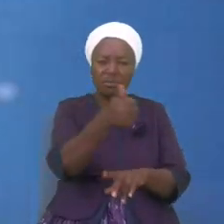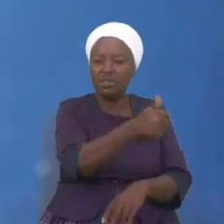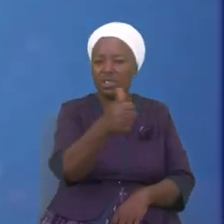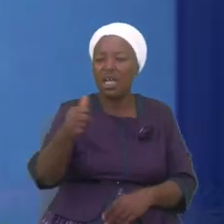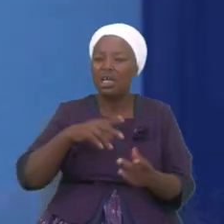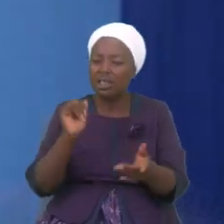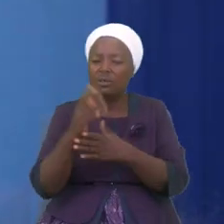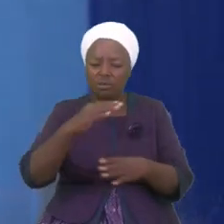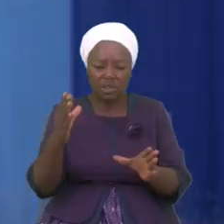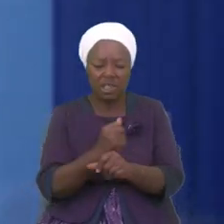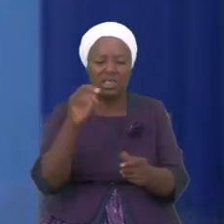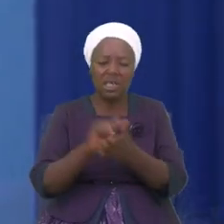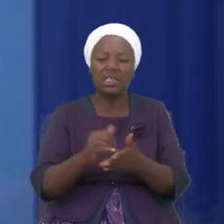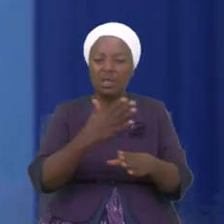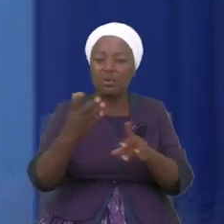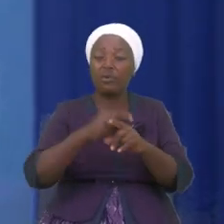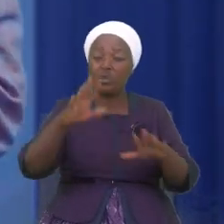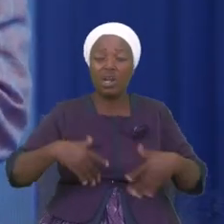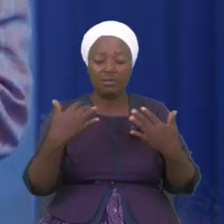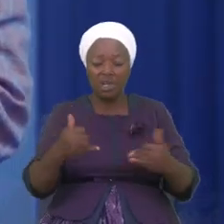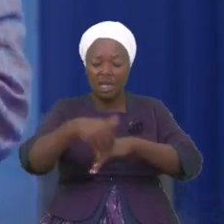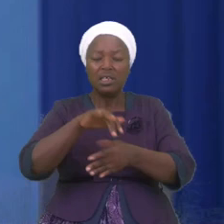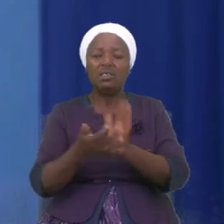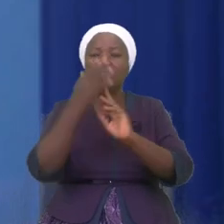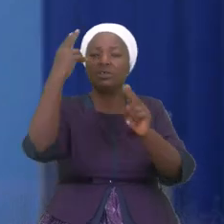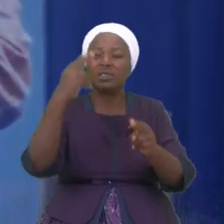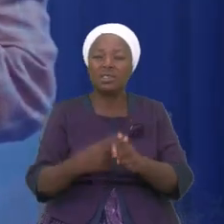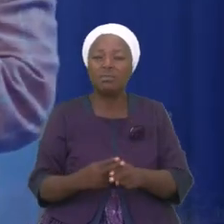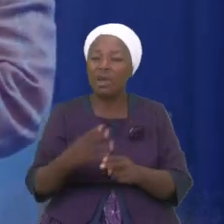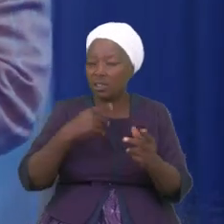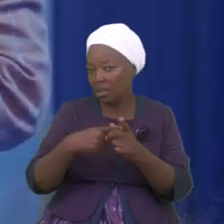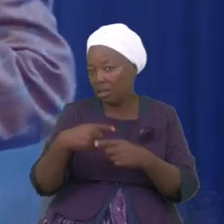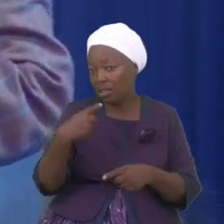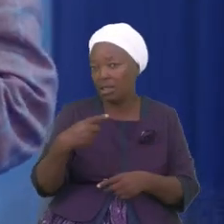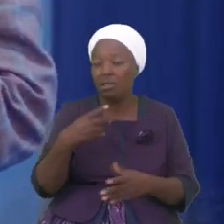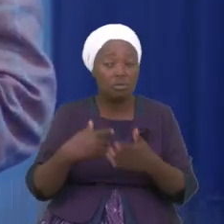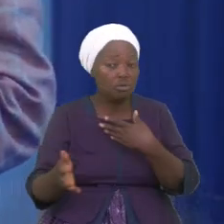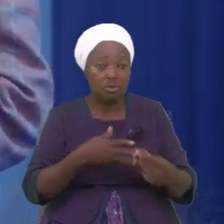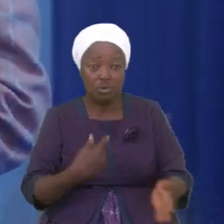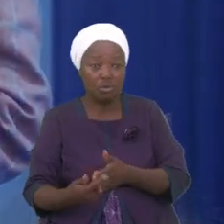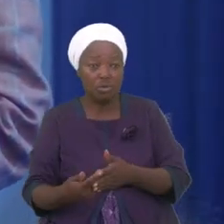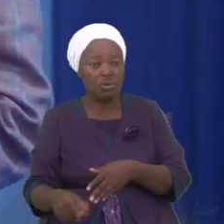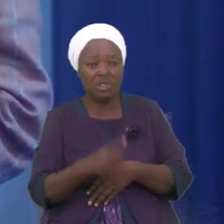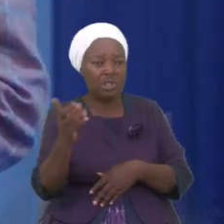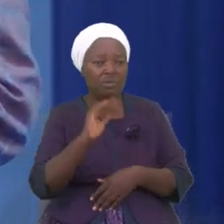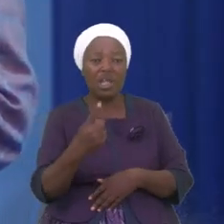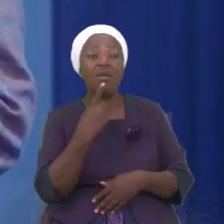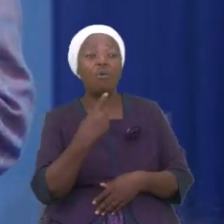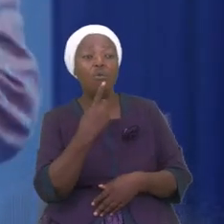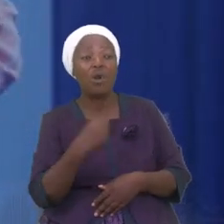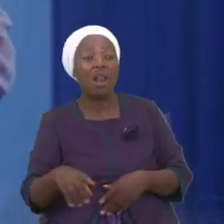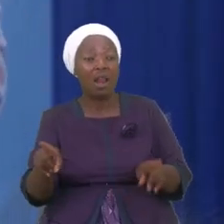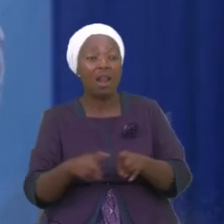that away from your life tonight in Jesus' name. And then he said, though they be red like